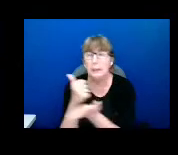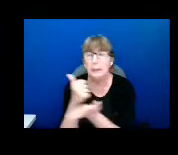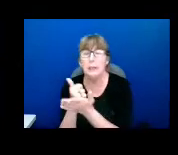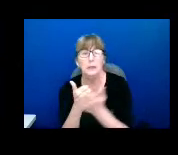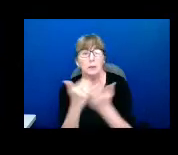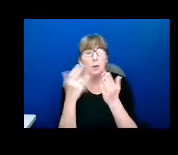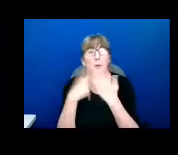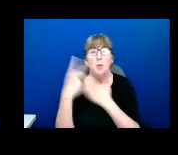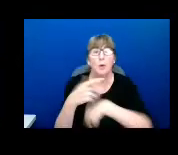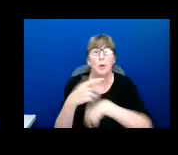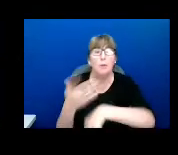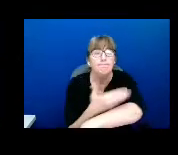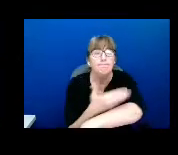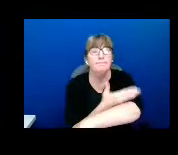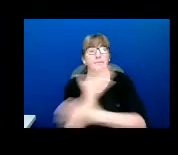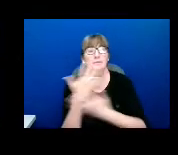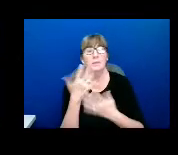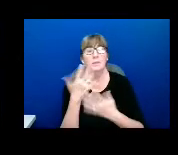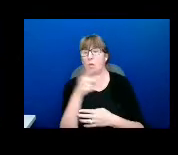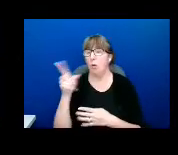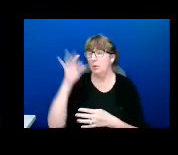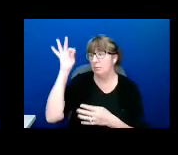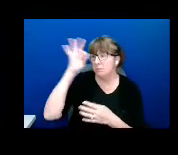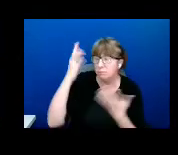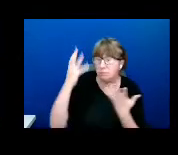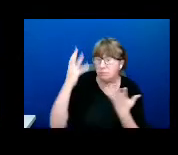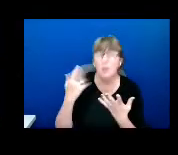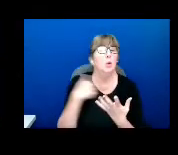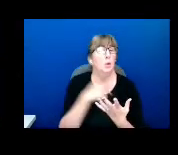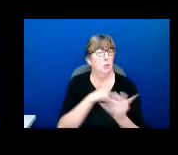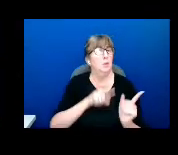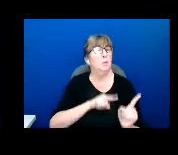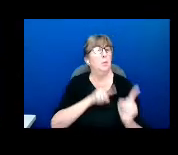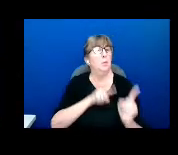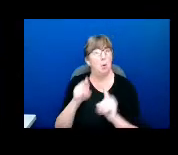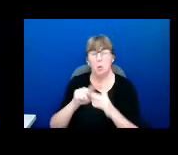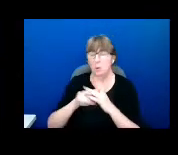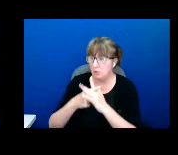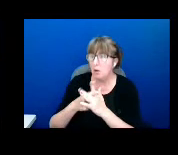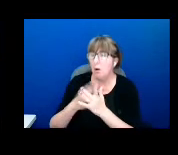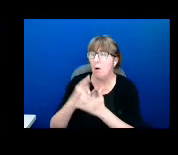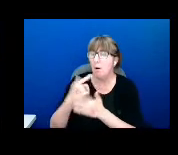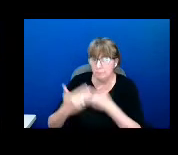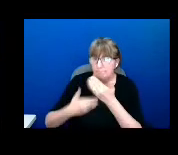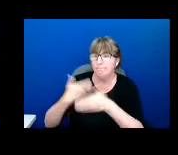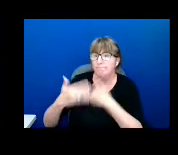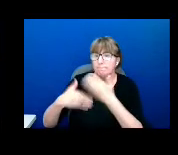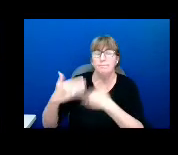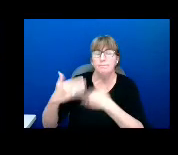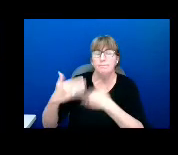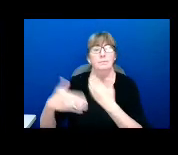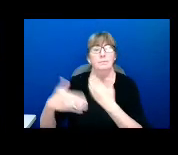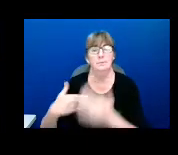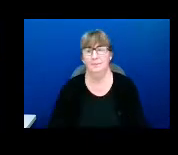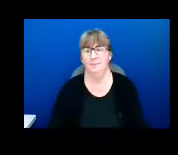And for those that don't have a clue yet, we come in and we start from the ground up with those programs.